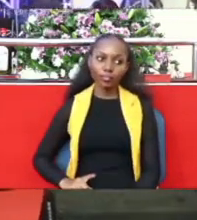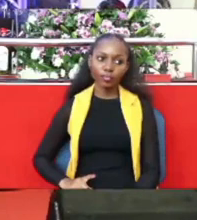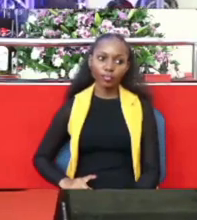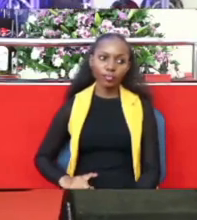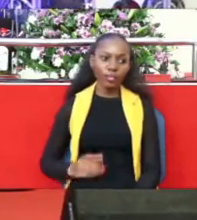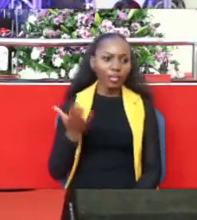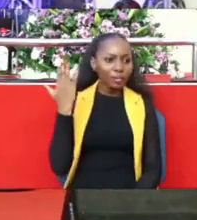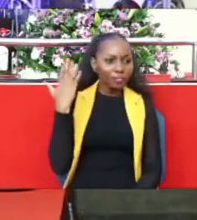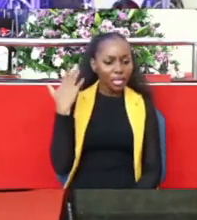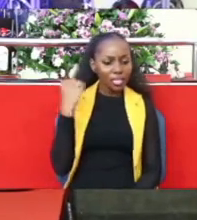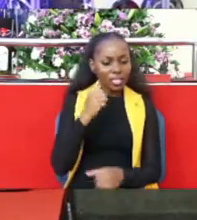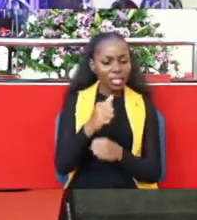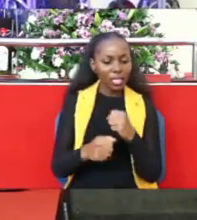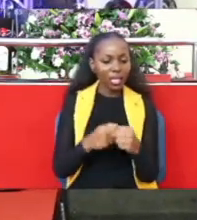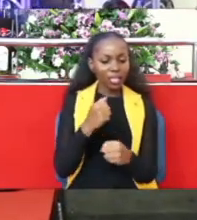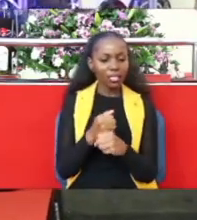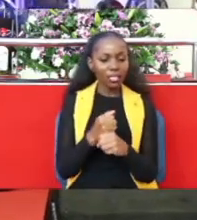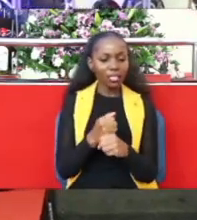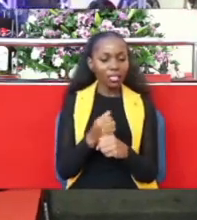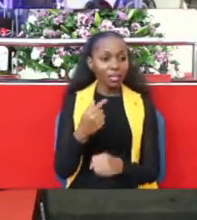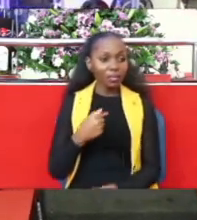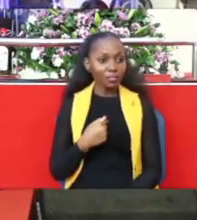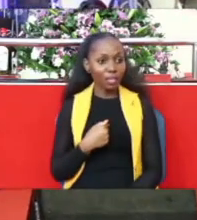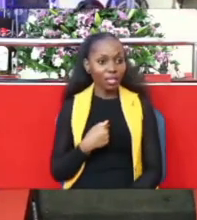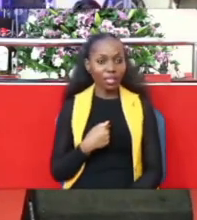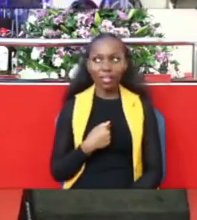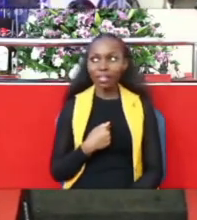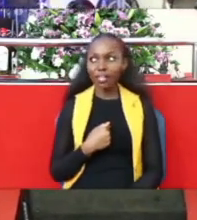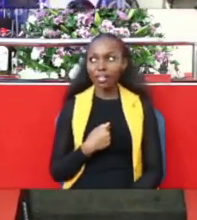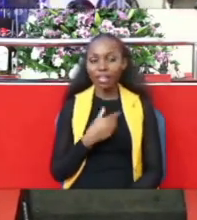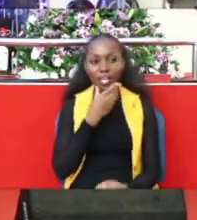imepita, we were asleep. Tulikuwa tumelala. Hapa tu zima man.